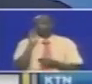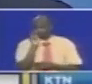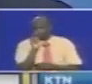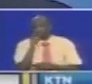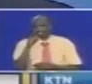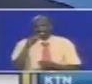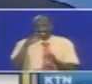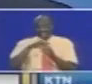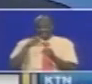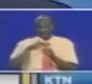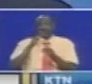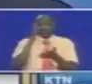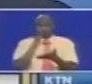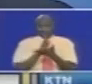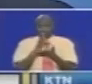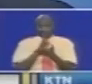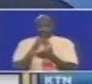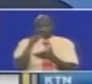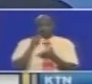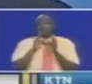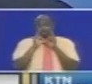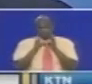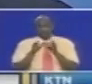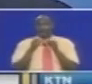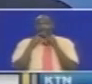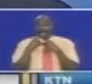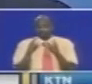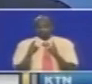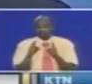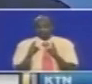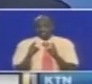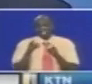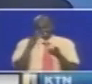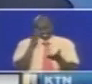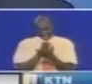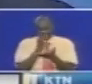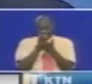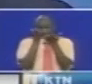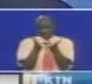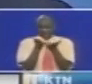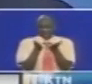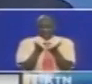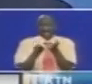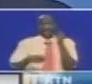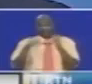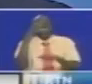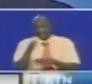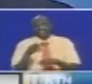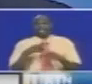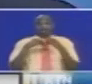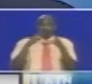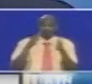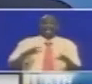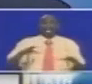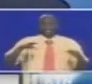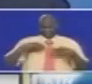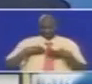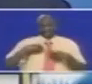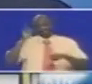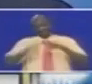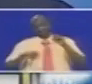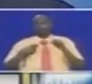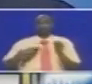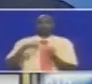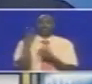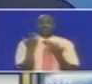elections in real time, the results being announced in real time, and the winners and the losers accepting defeat. So